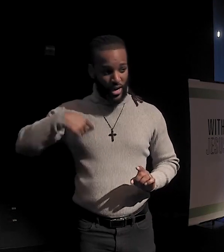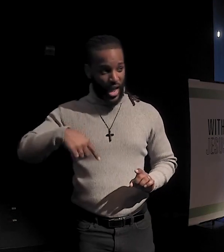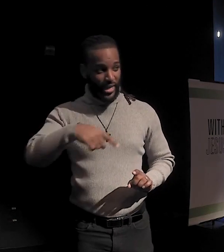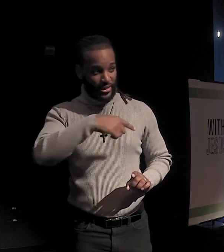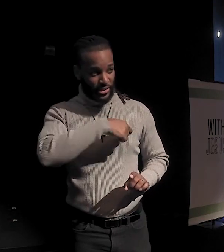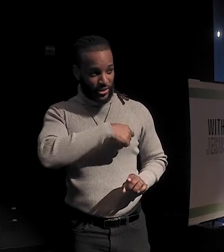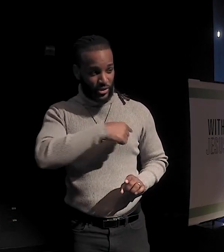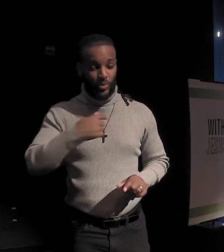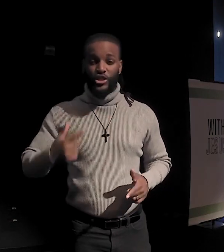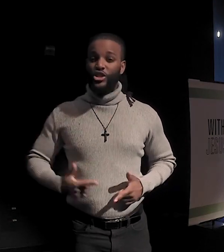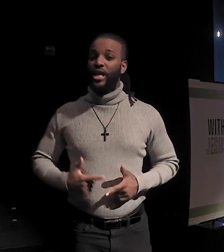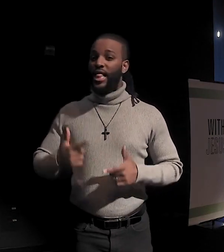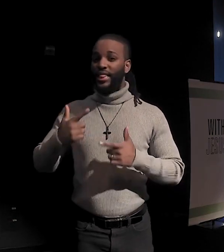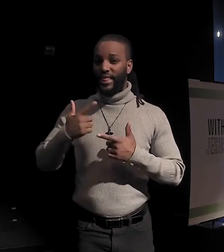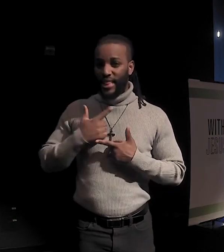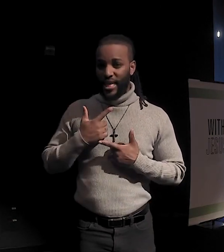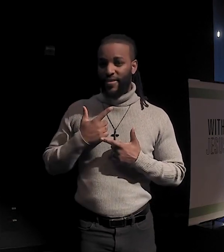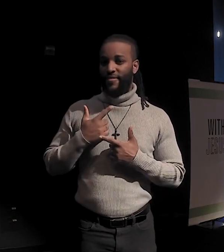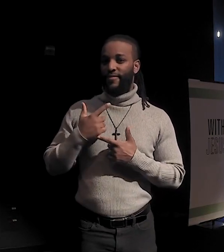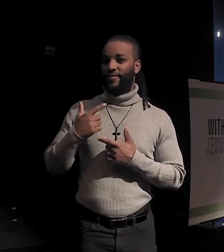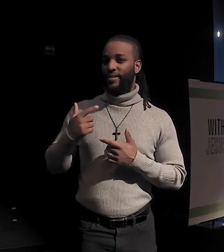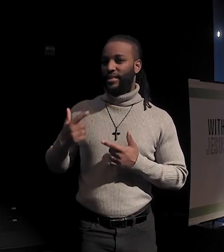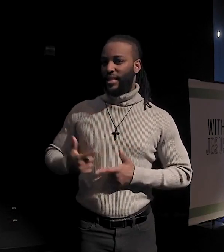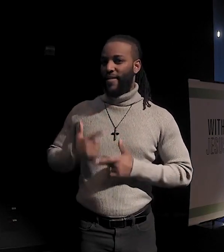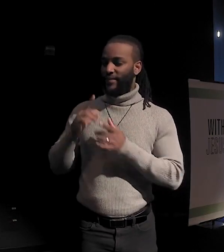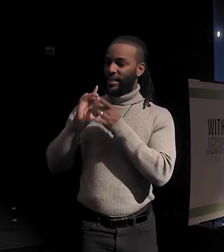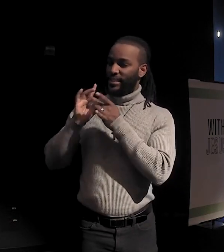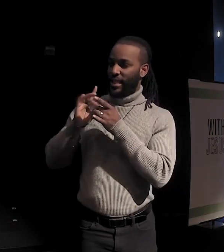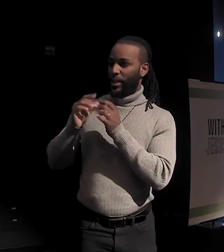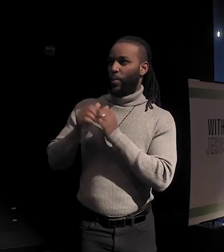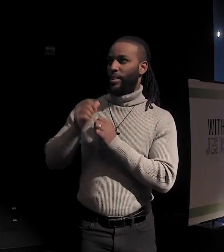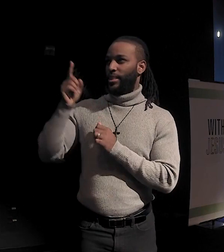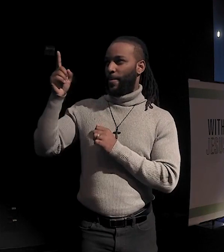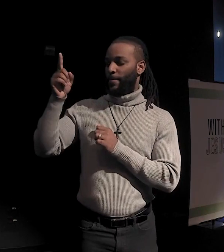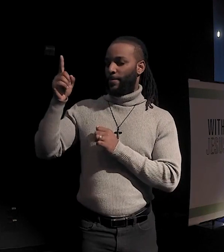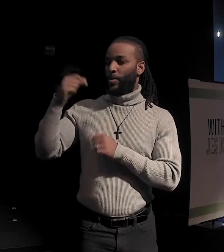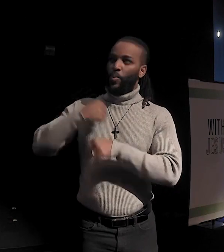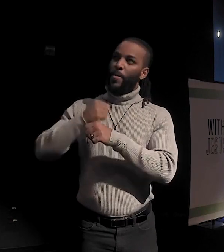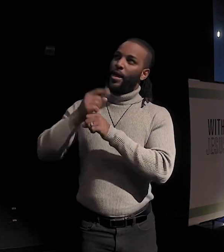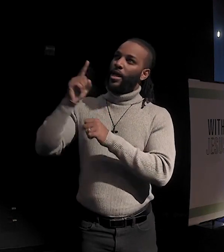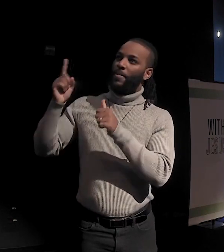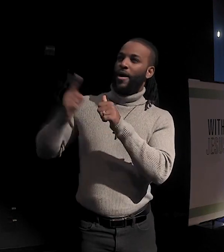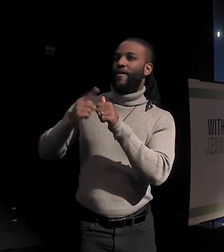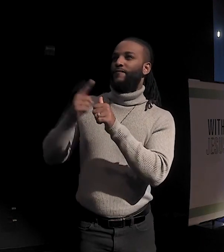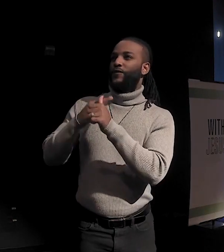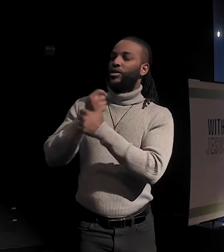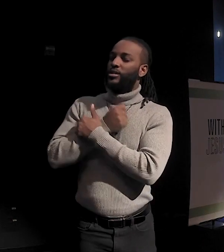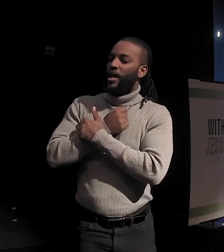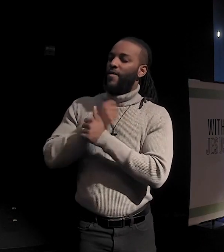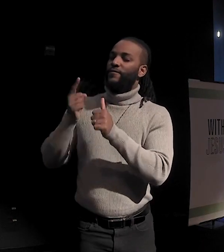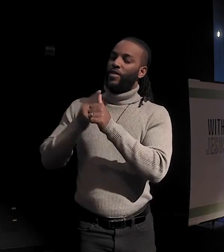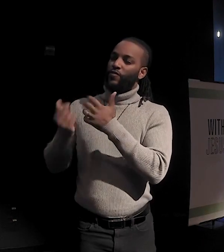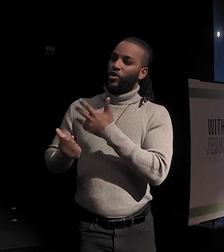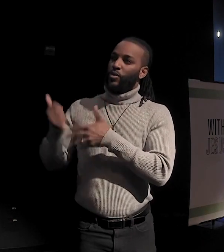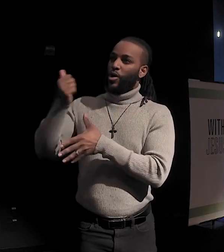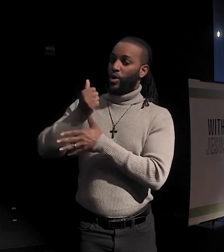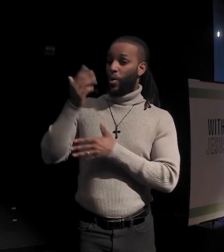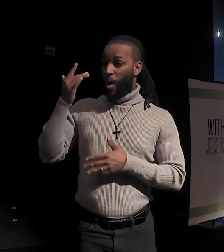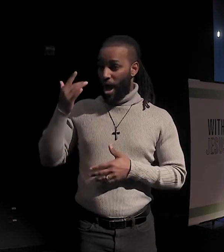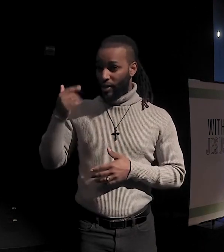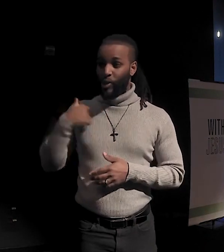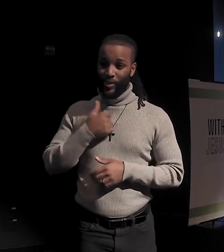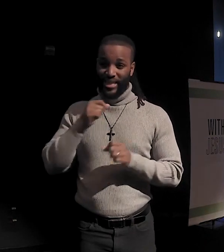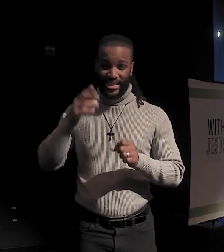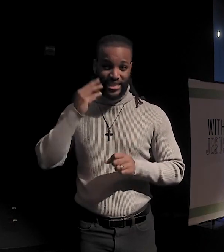Let us live lives where we're so connected with him. We make him our first love, our first priority, so that we